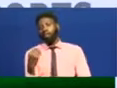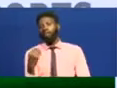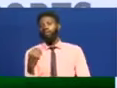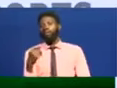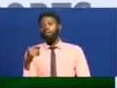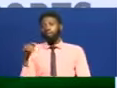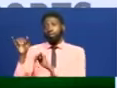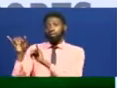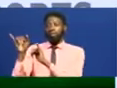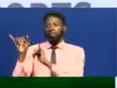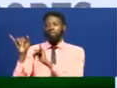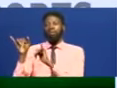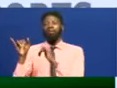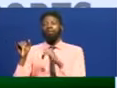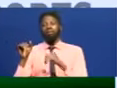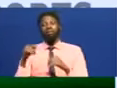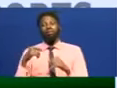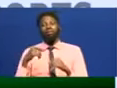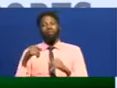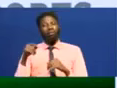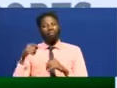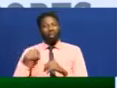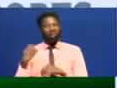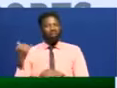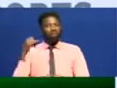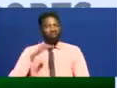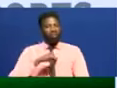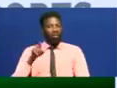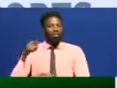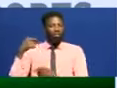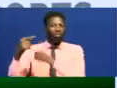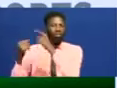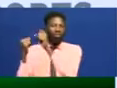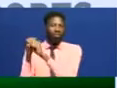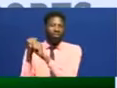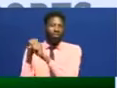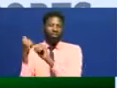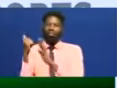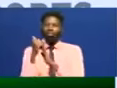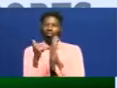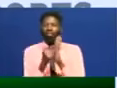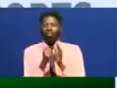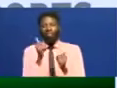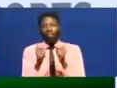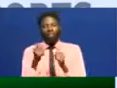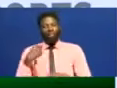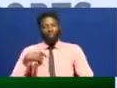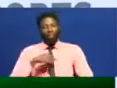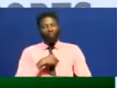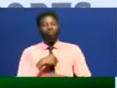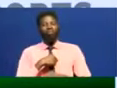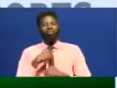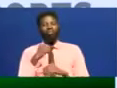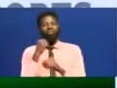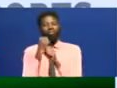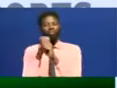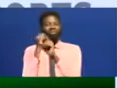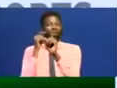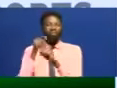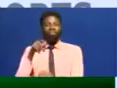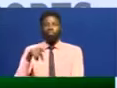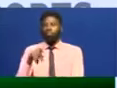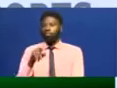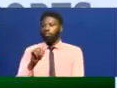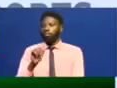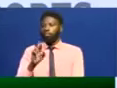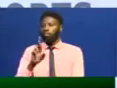he continues to pull and push the agenda that we were engaged in Paris, but he's a part of